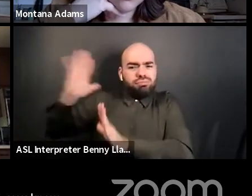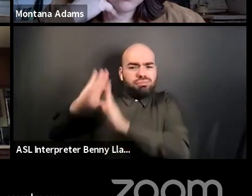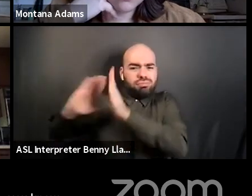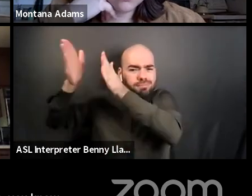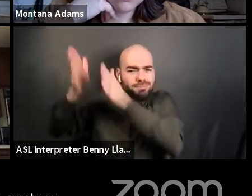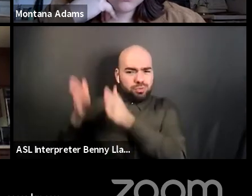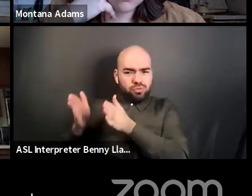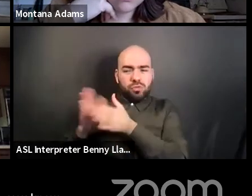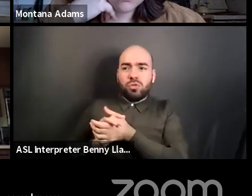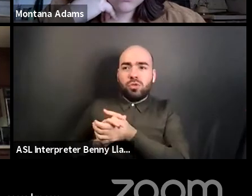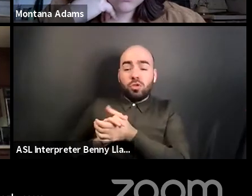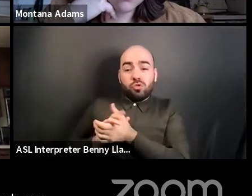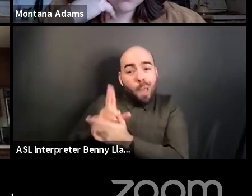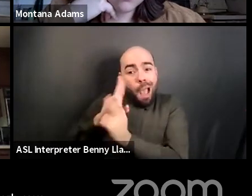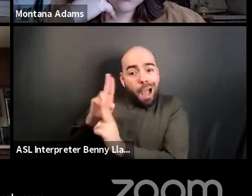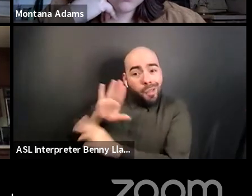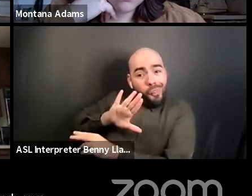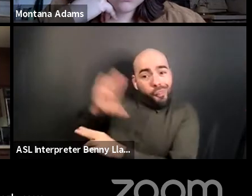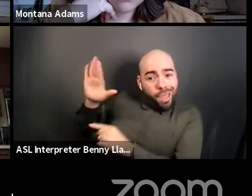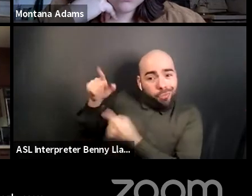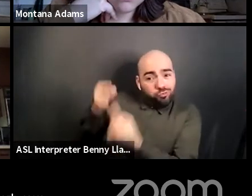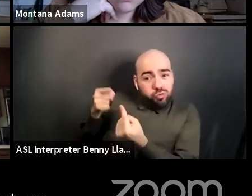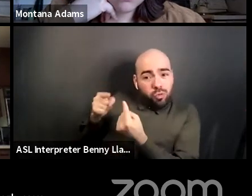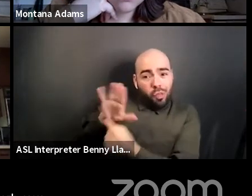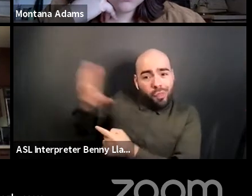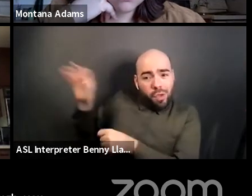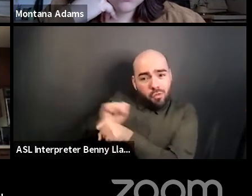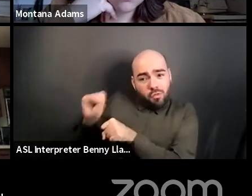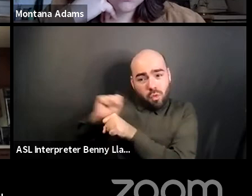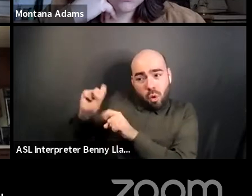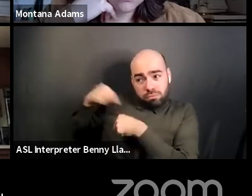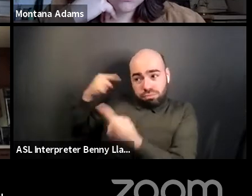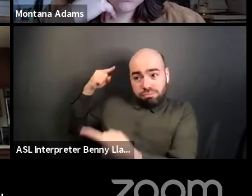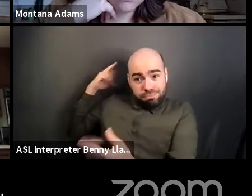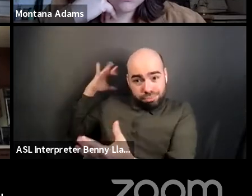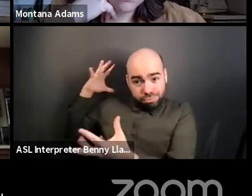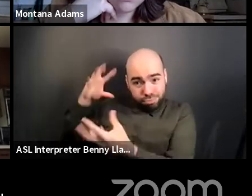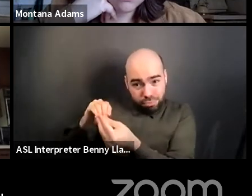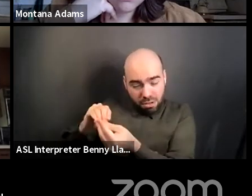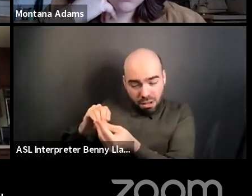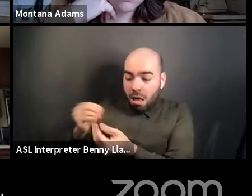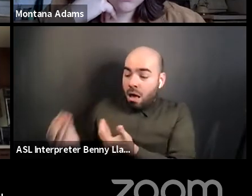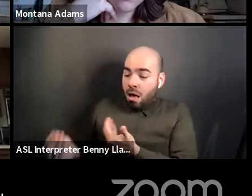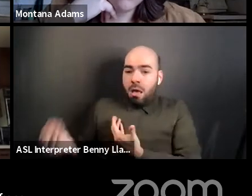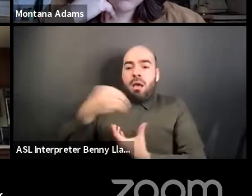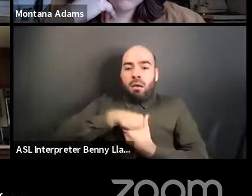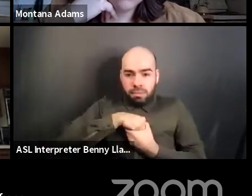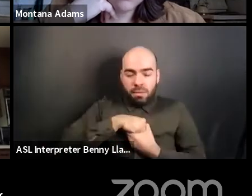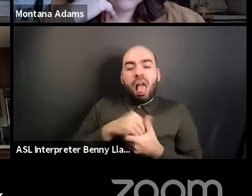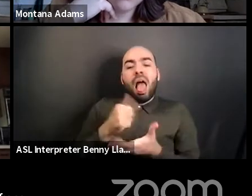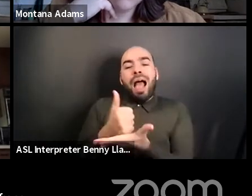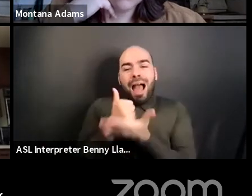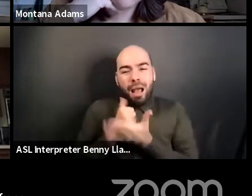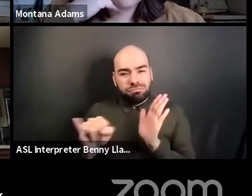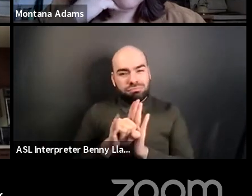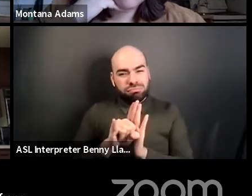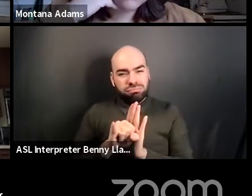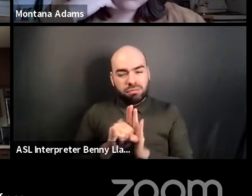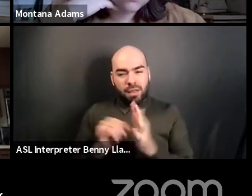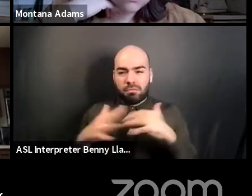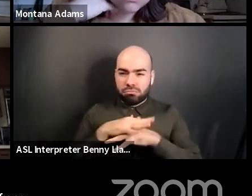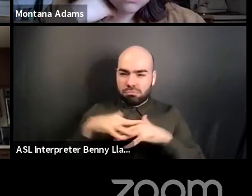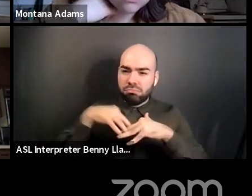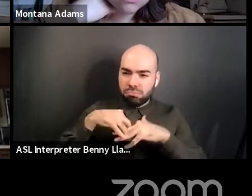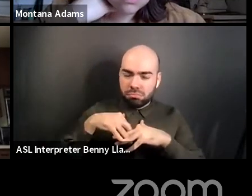that kind of, in my eyes, helps me identify as Native American, of like, I can honor